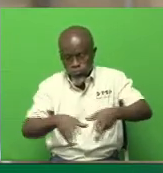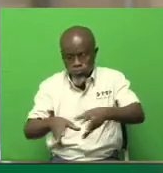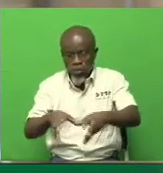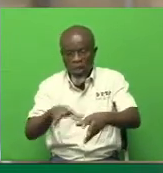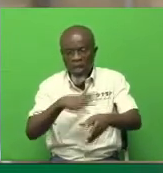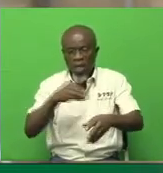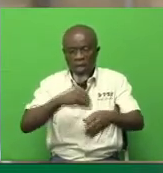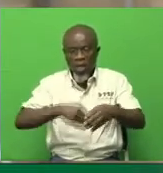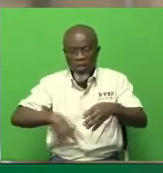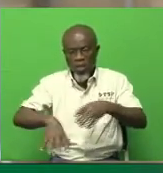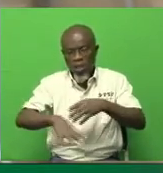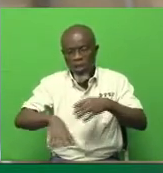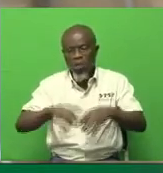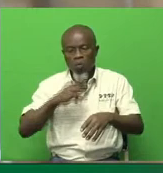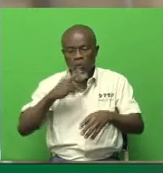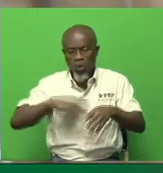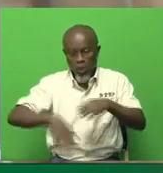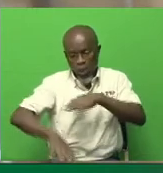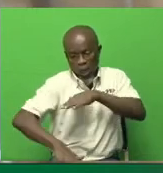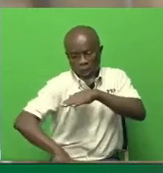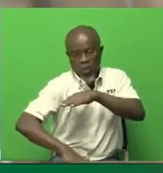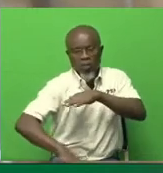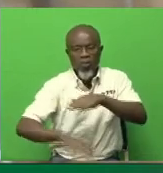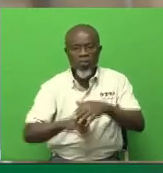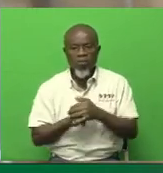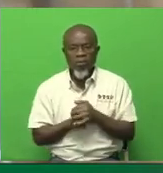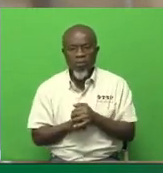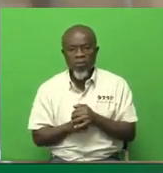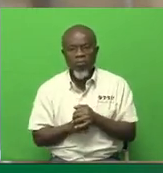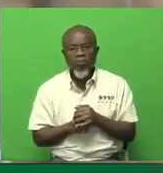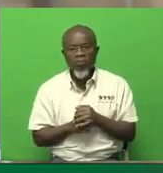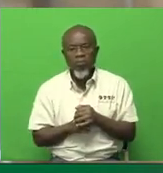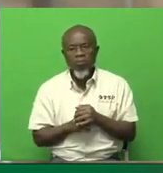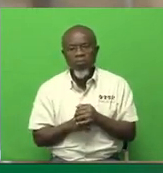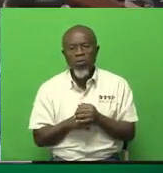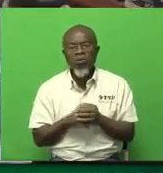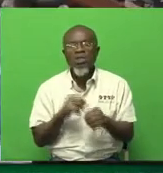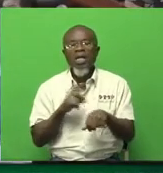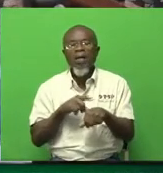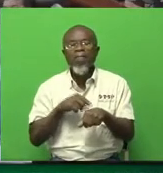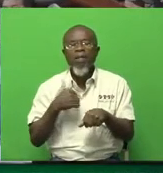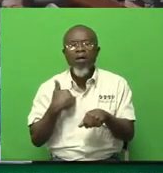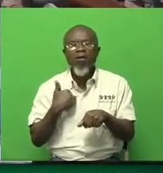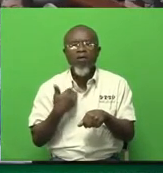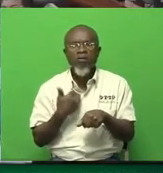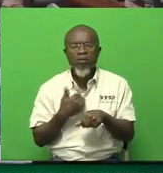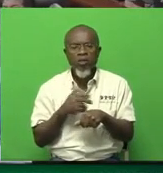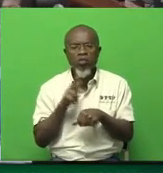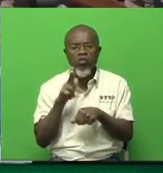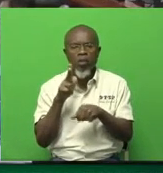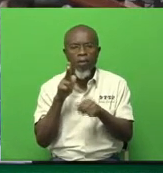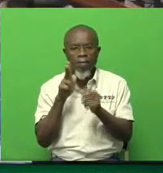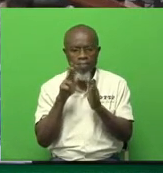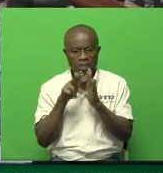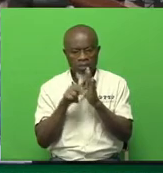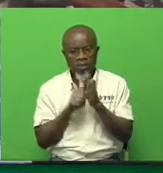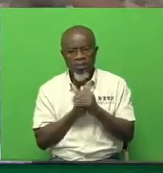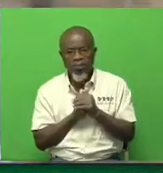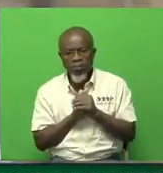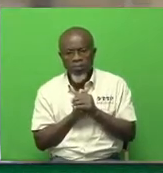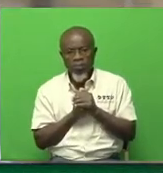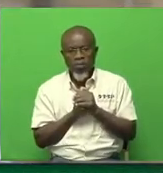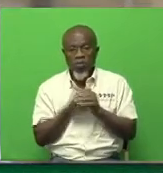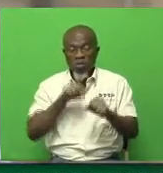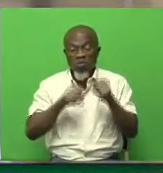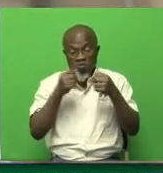may I ask you how many times do I have remaining play just over three minutes three minutes so I wish to end uh Mr